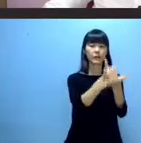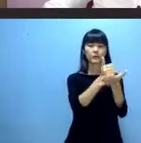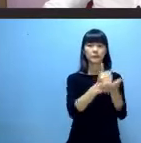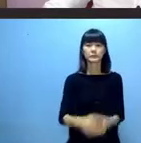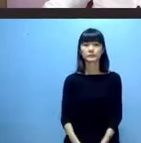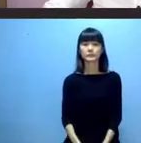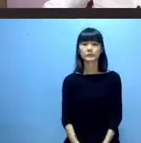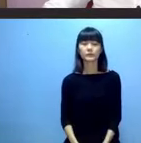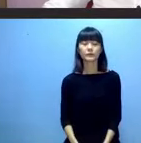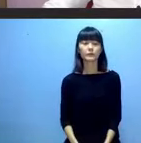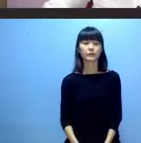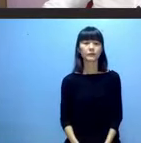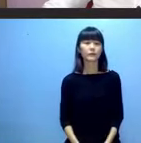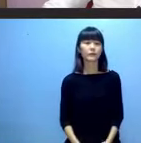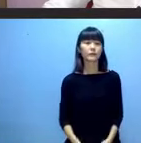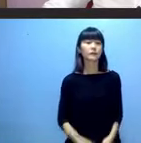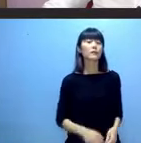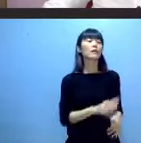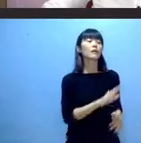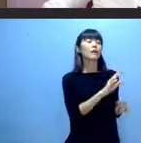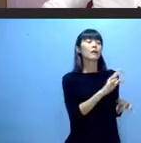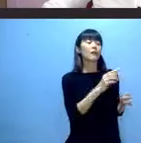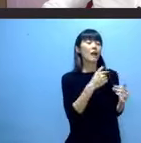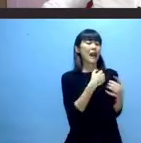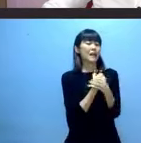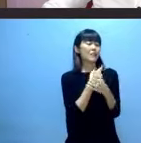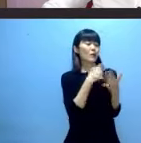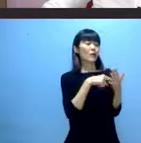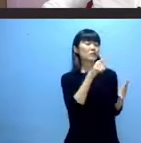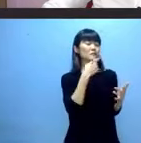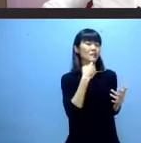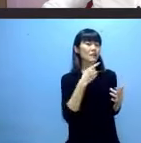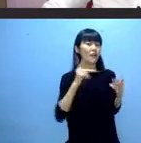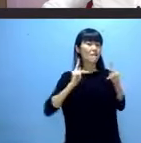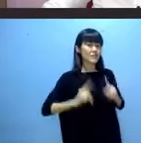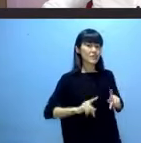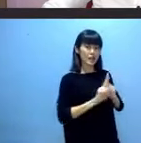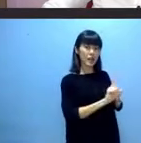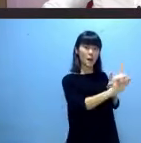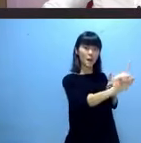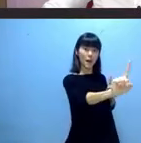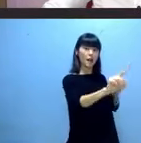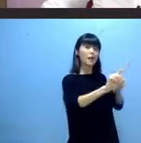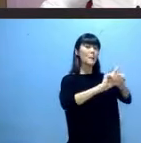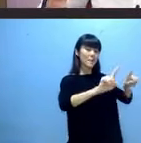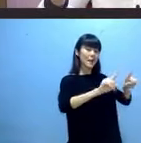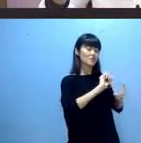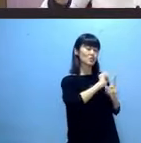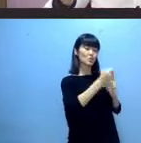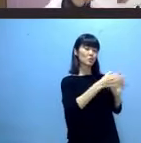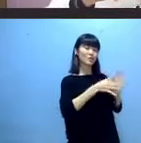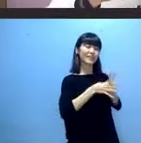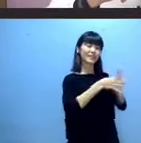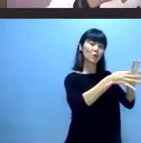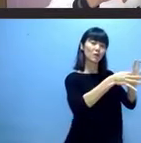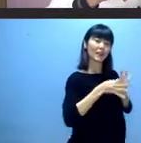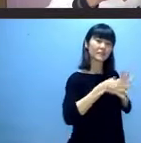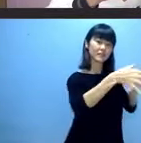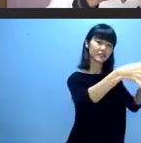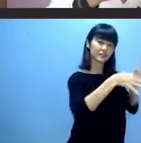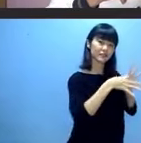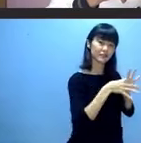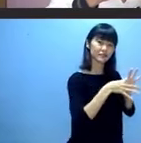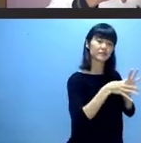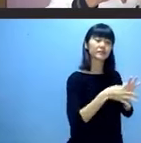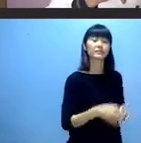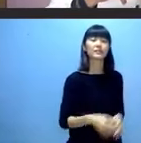you said about physically apart but socially connected. Is that what you said? Yeah. Yeah, yes. And I think that's exactly what the Good People Show